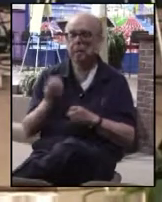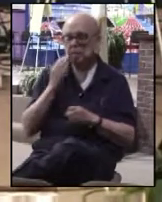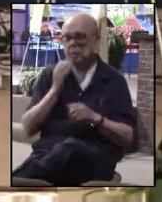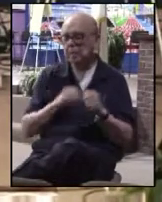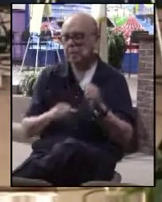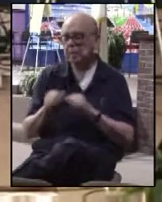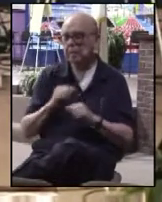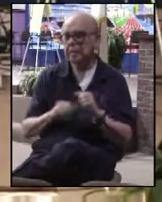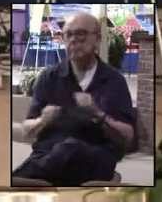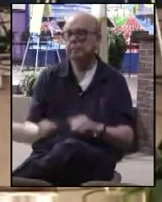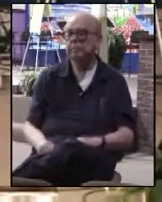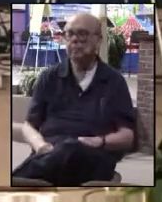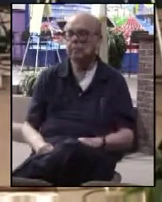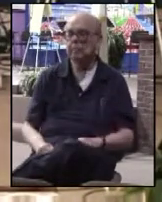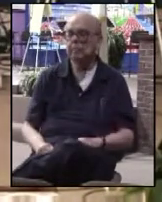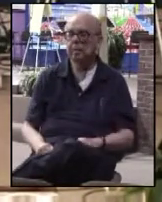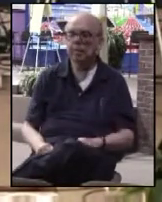each other